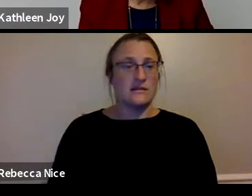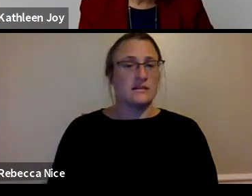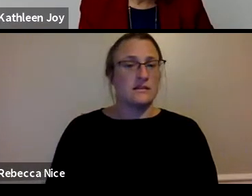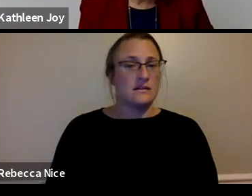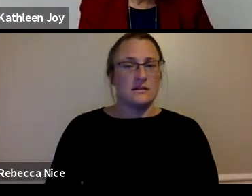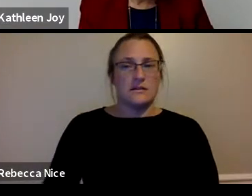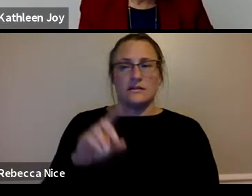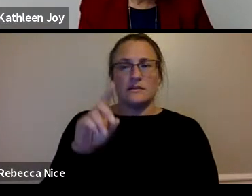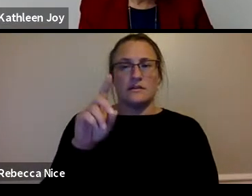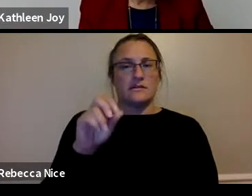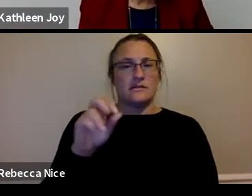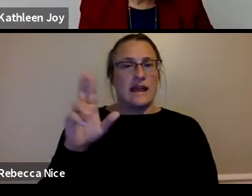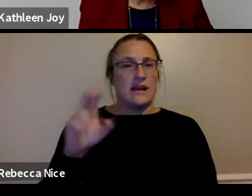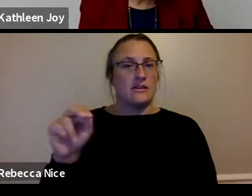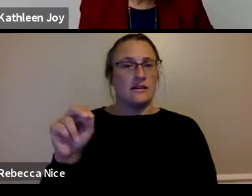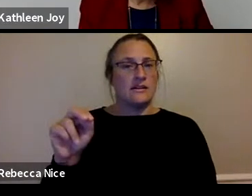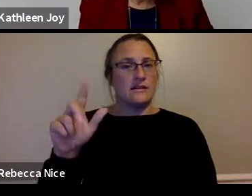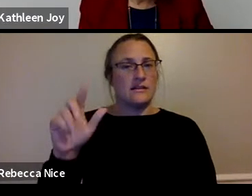Darren Lang.